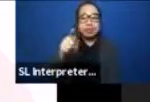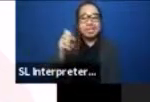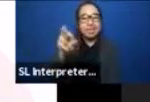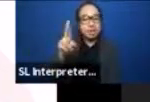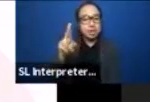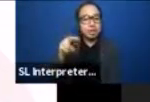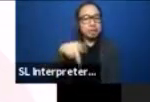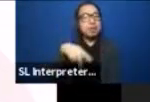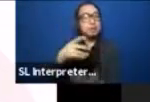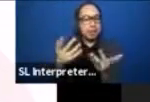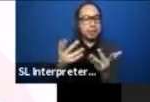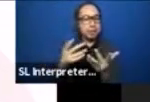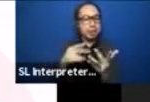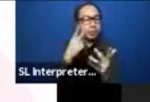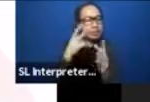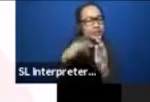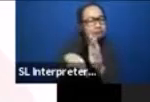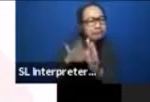victimizations.